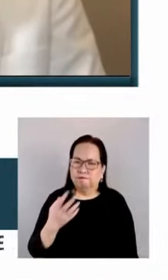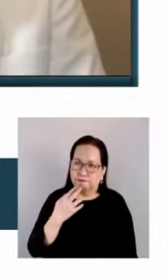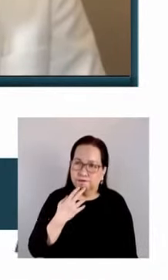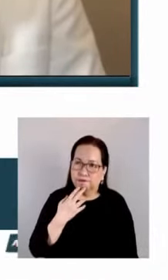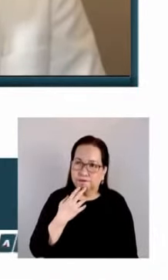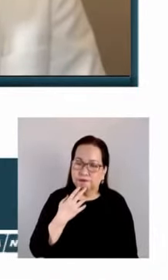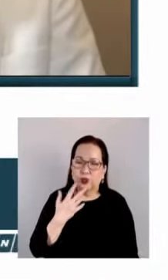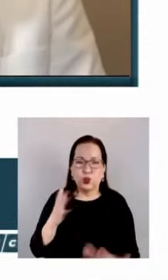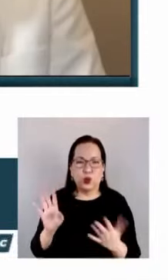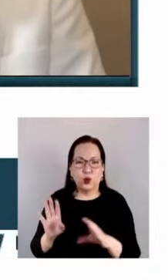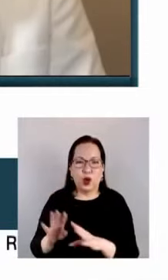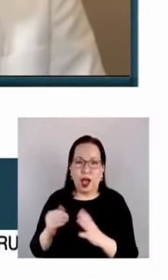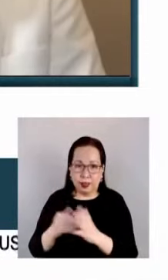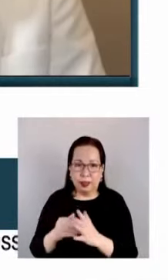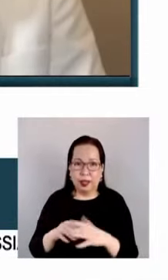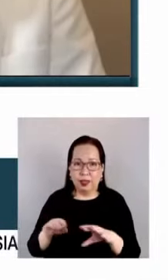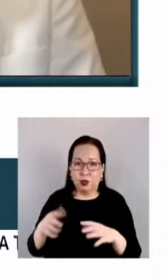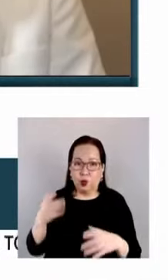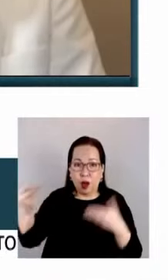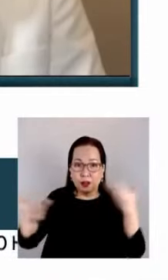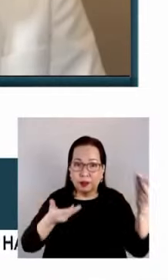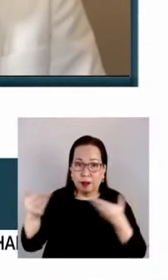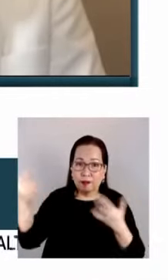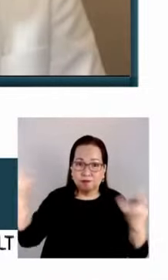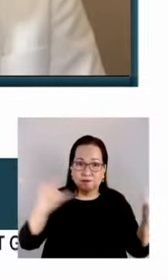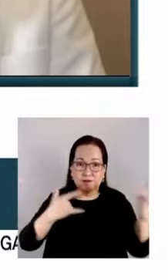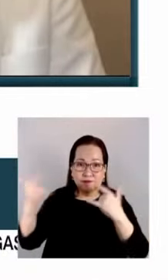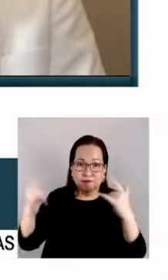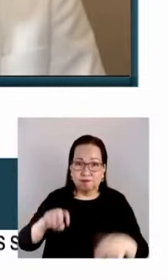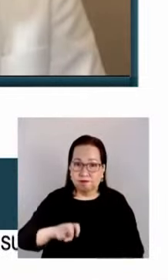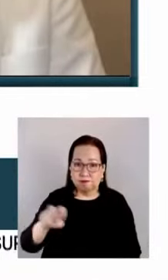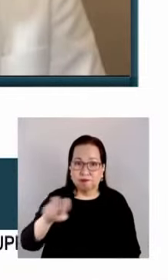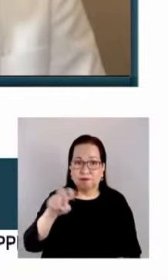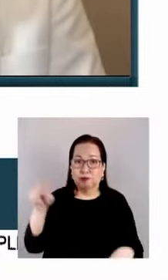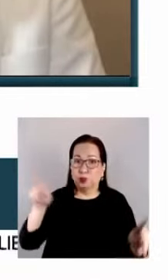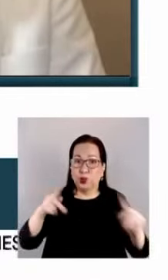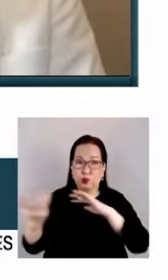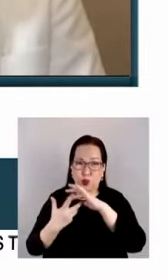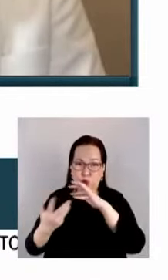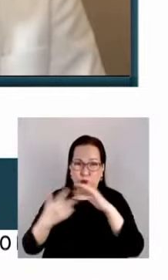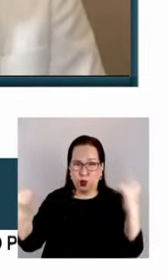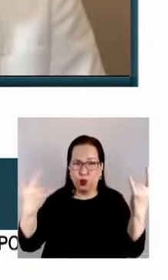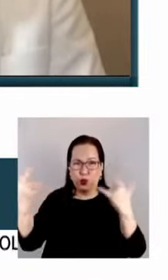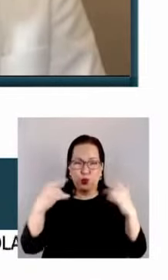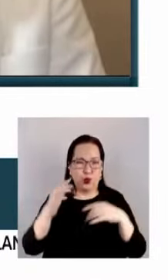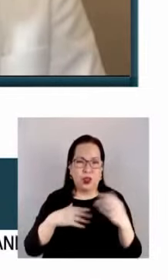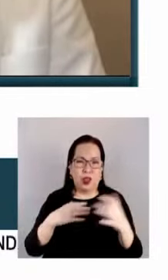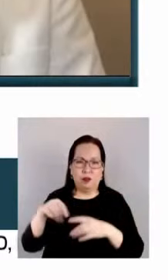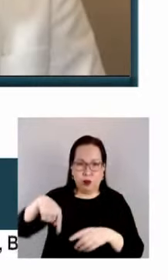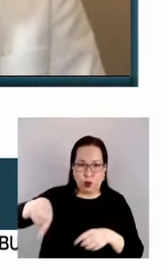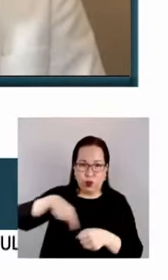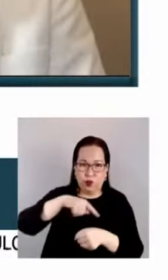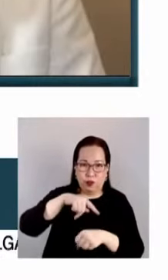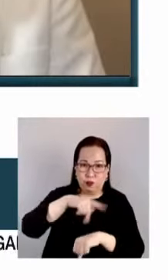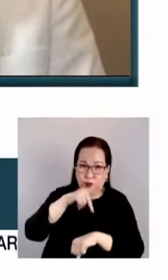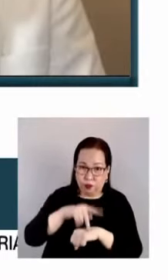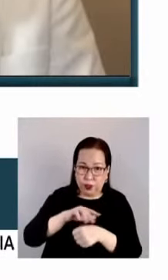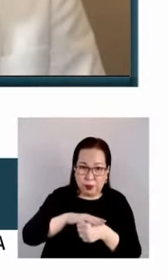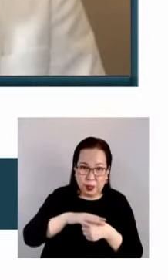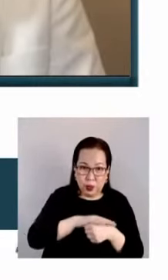up. The industry is opening up. People have been coming, whether it's local tourism or international